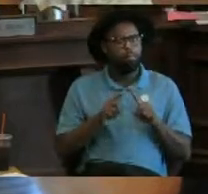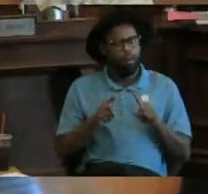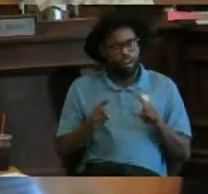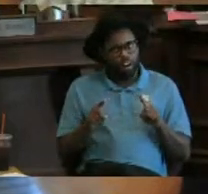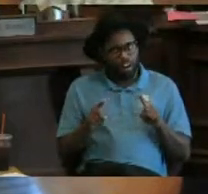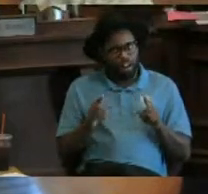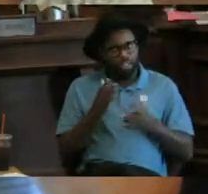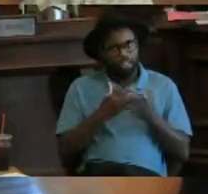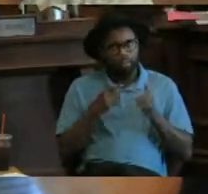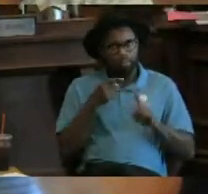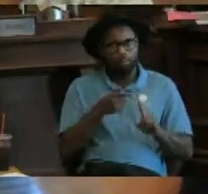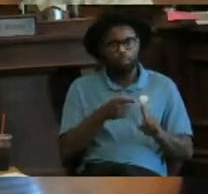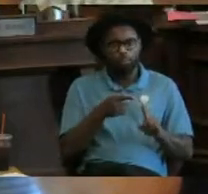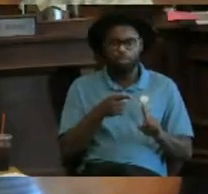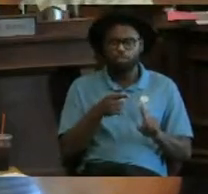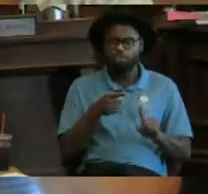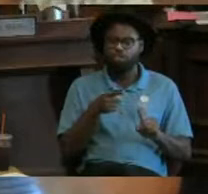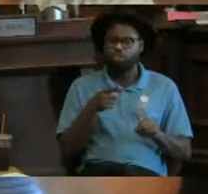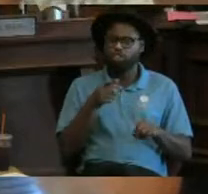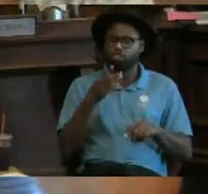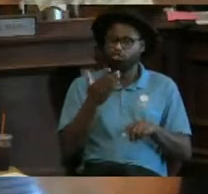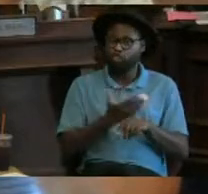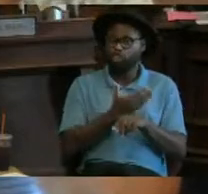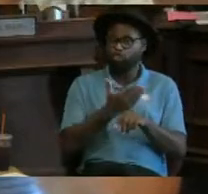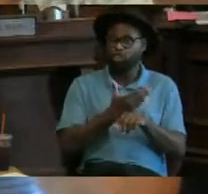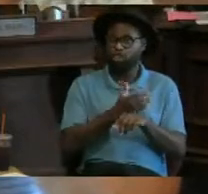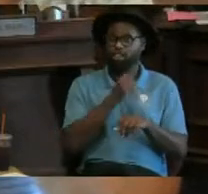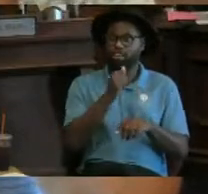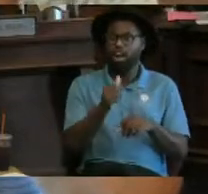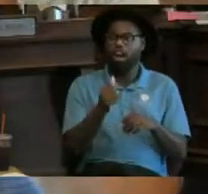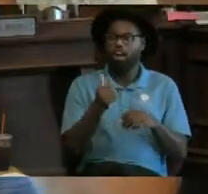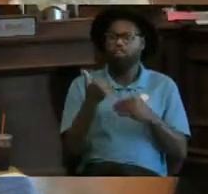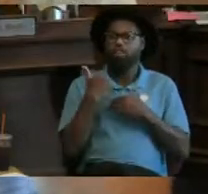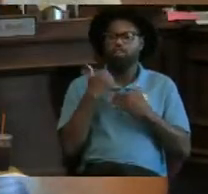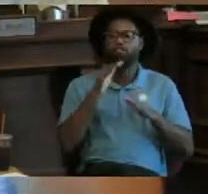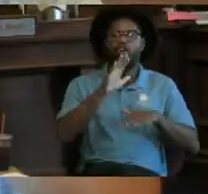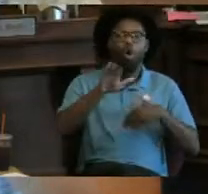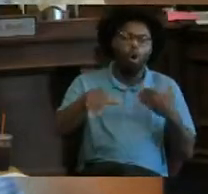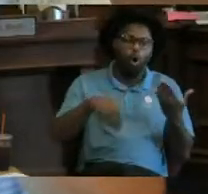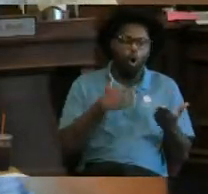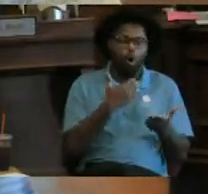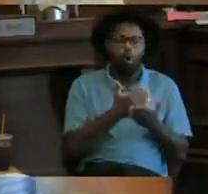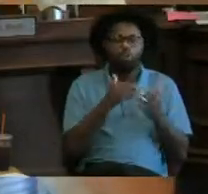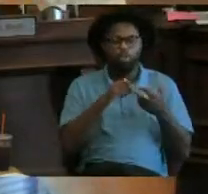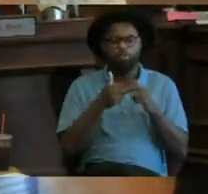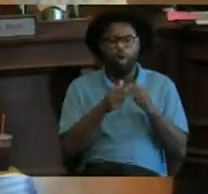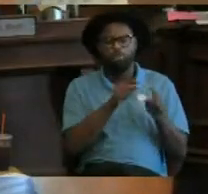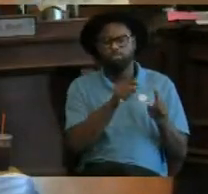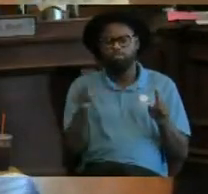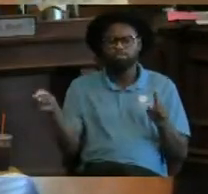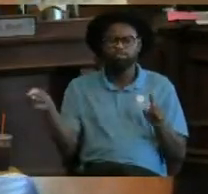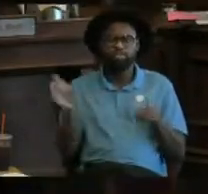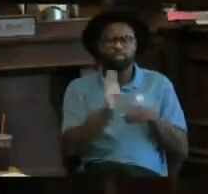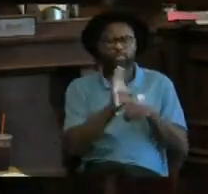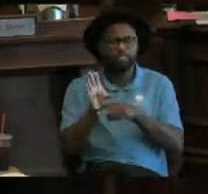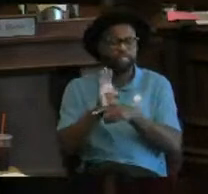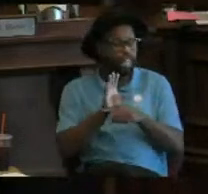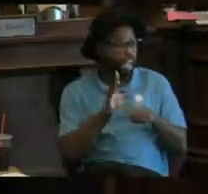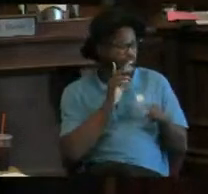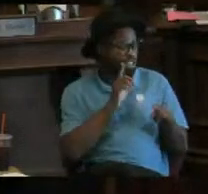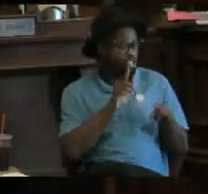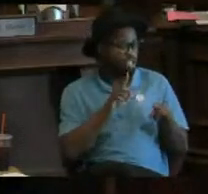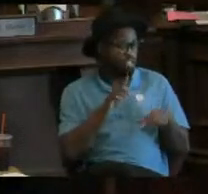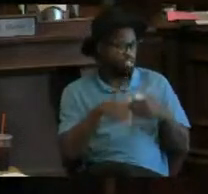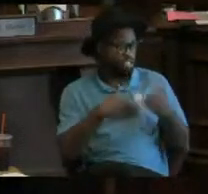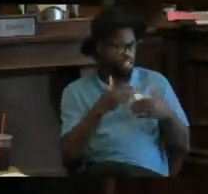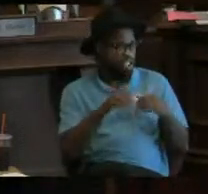the city is not, this reconstruction is not responsible for all of the ills troubling their private enterprise. Has it gone longer than we expected, a year